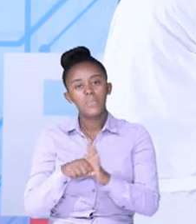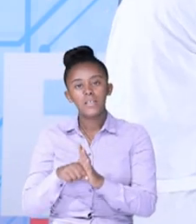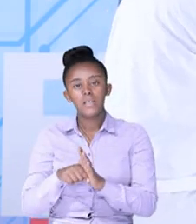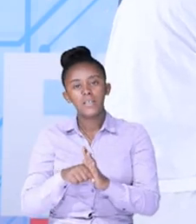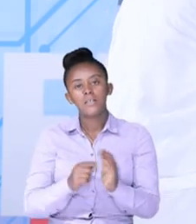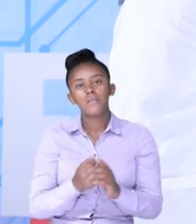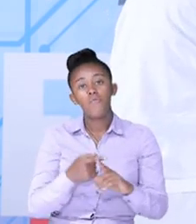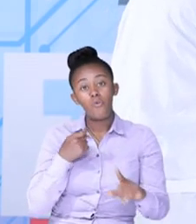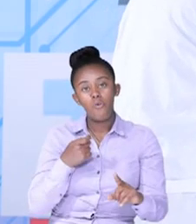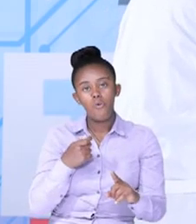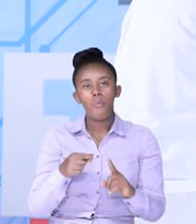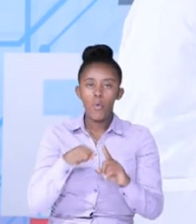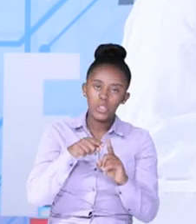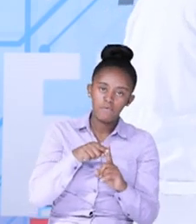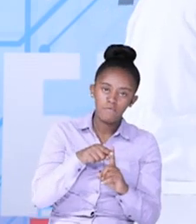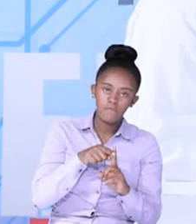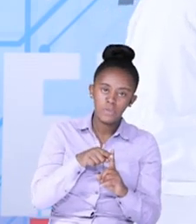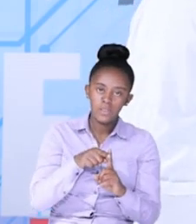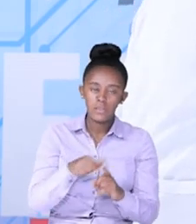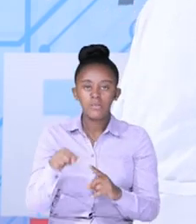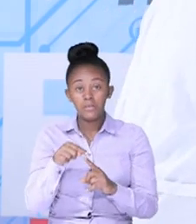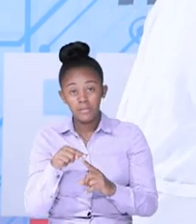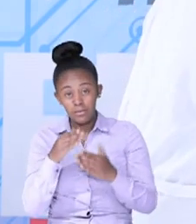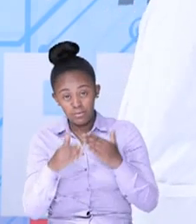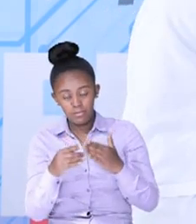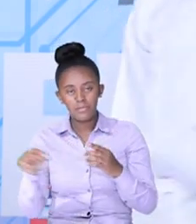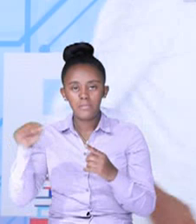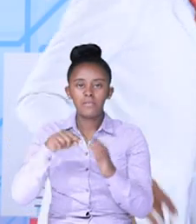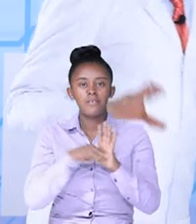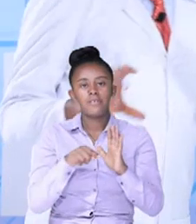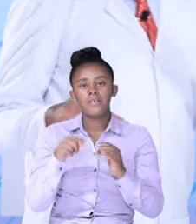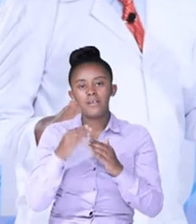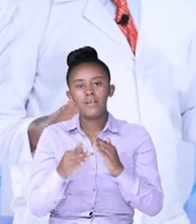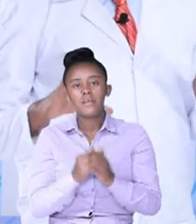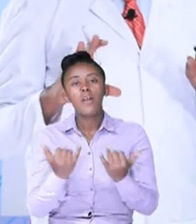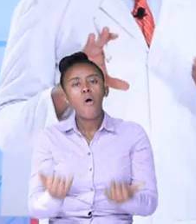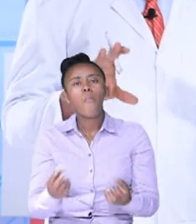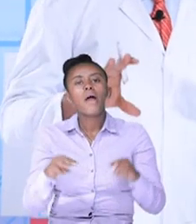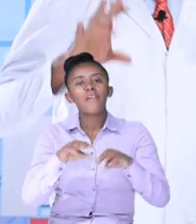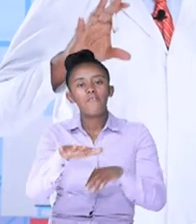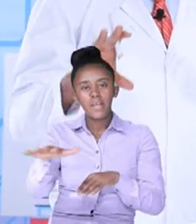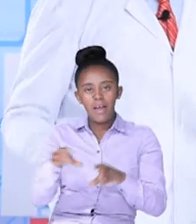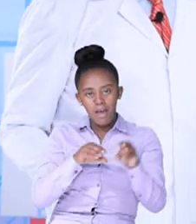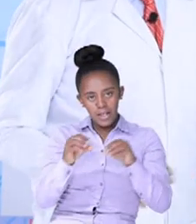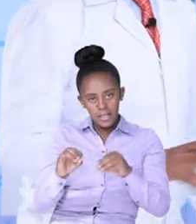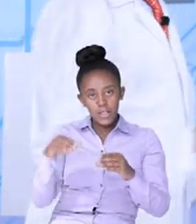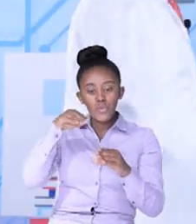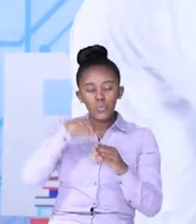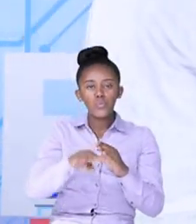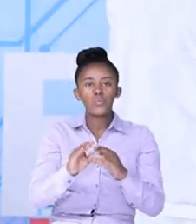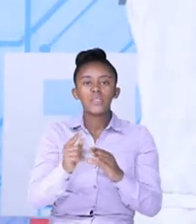runs from positive terminal to the negative terminal. Now let us take a magnetic field which is acting into the